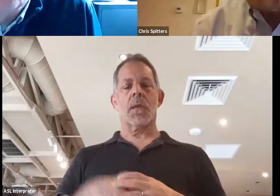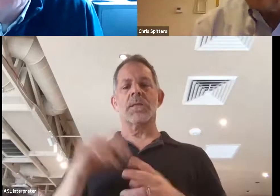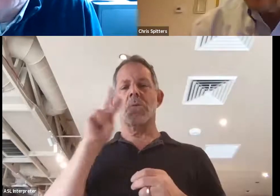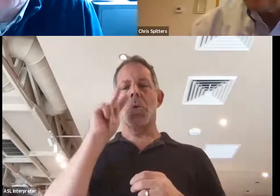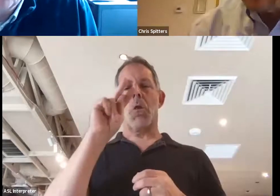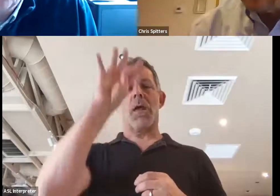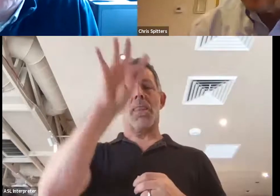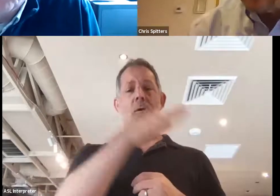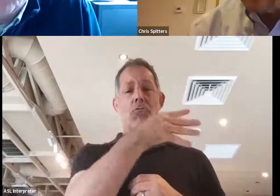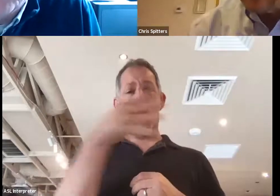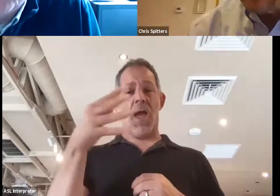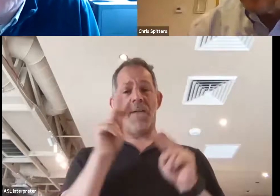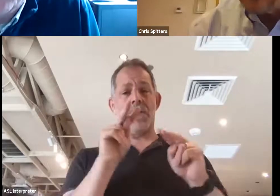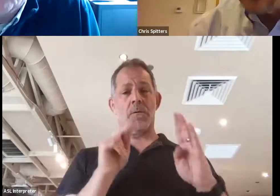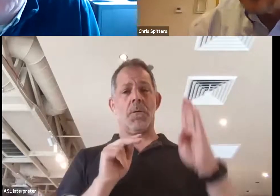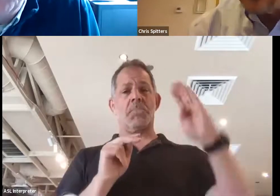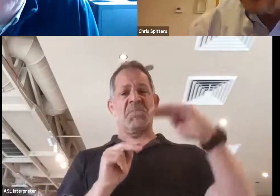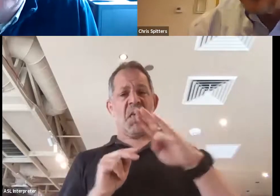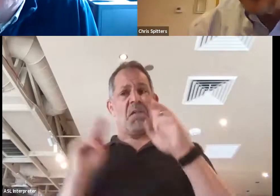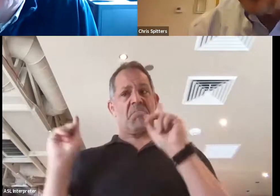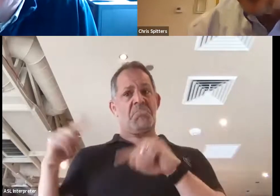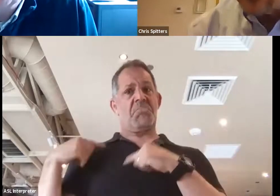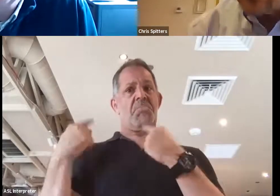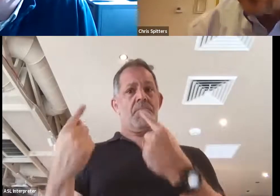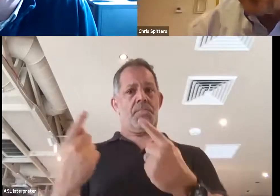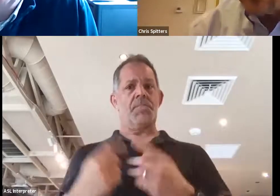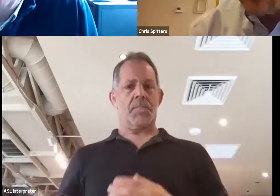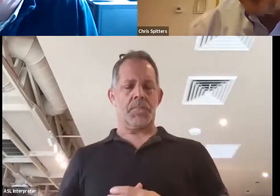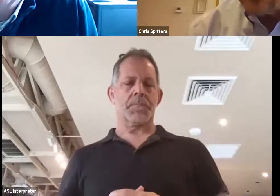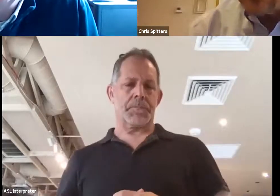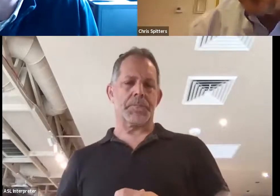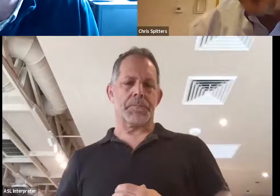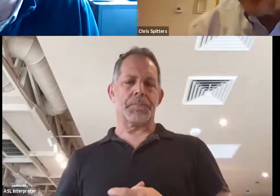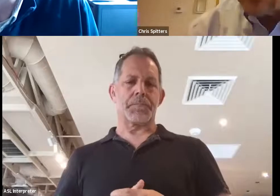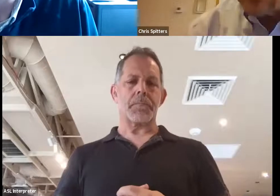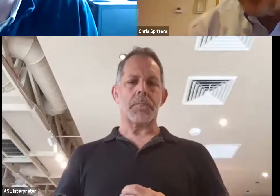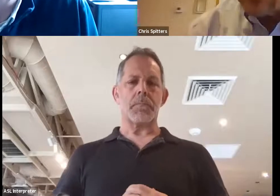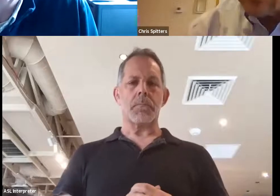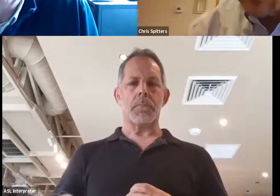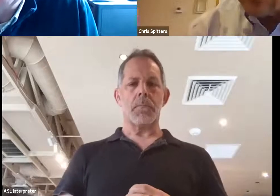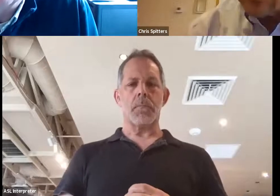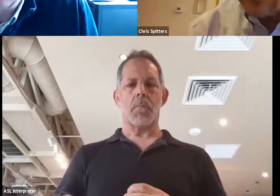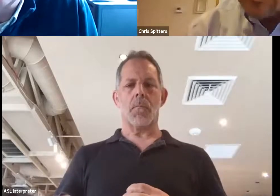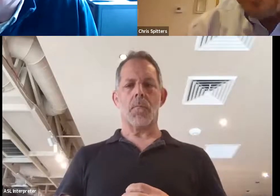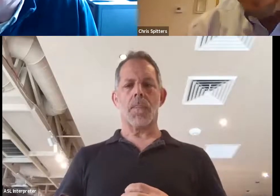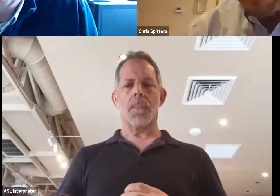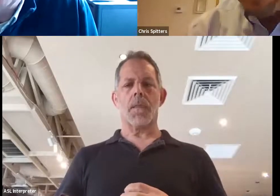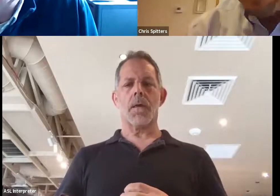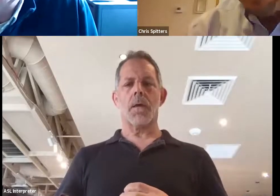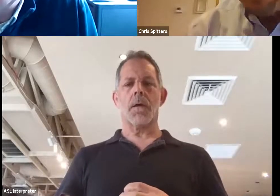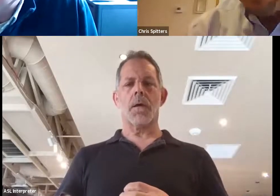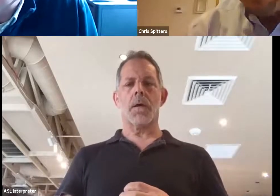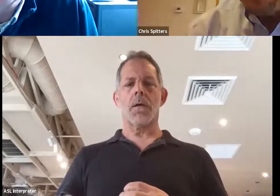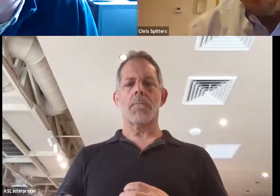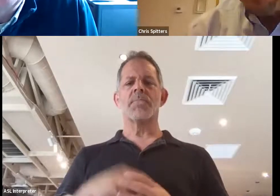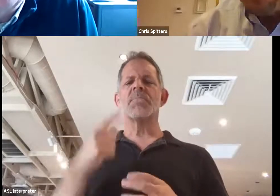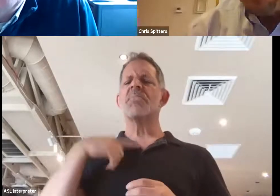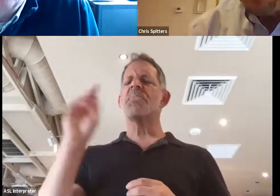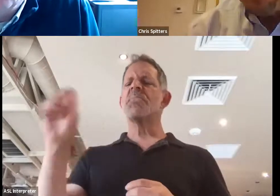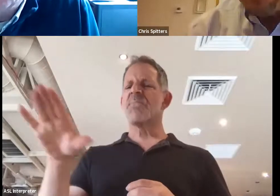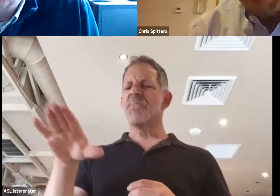Here's a question, I think, for both of us. What impact will President Trump's comments that COVID-19 is no big deal have on your message that it